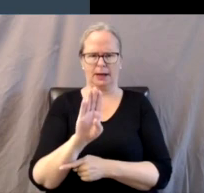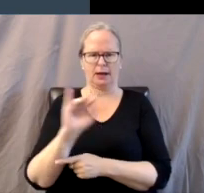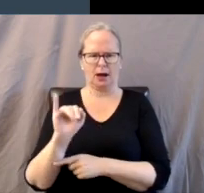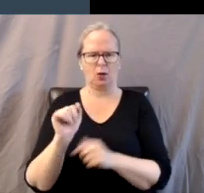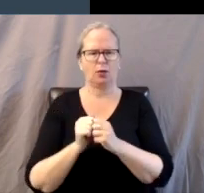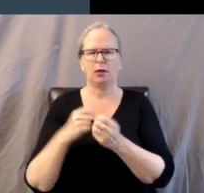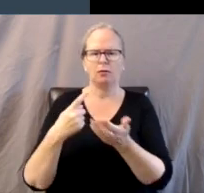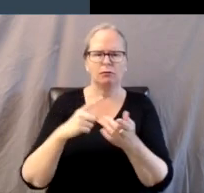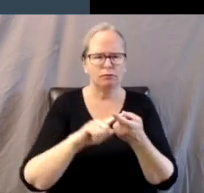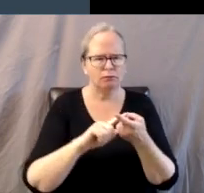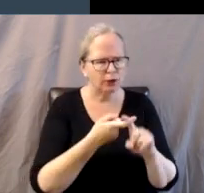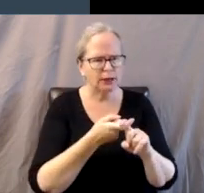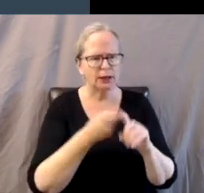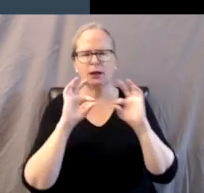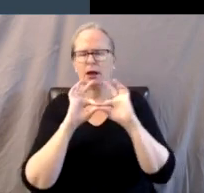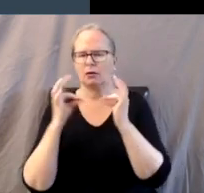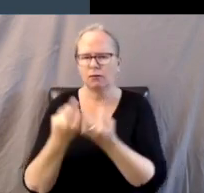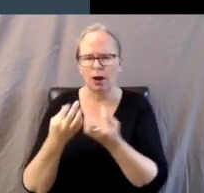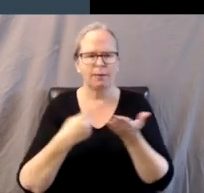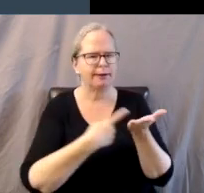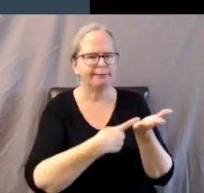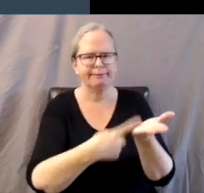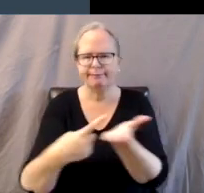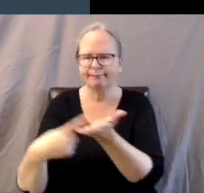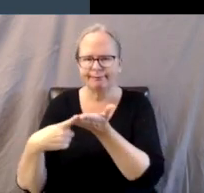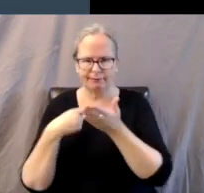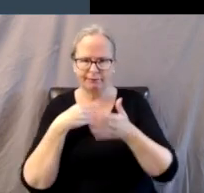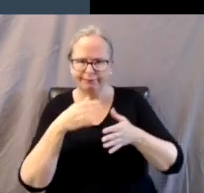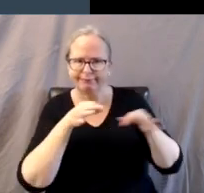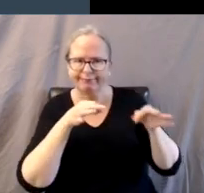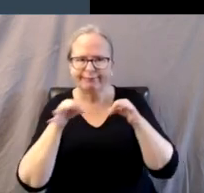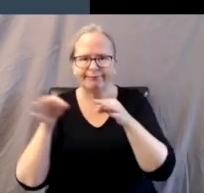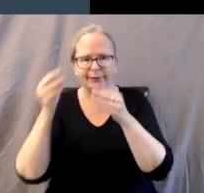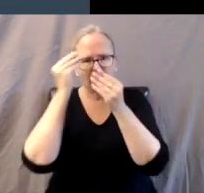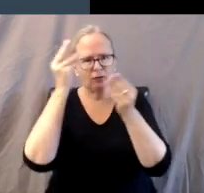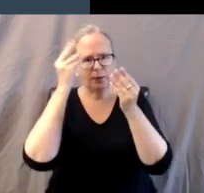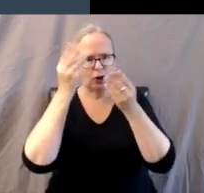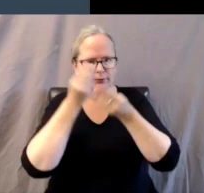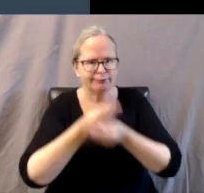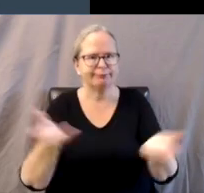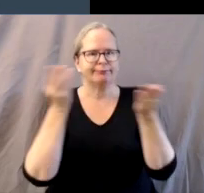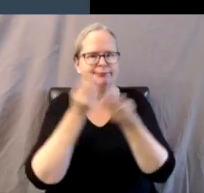members, therefore spreading the message and building the movement.